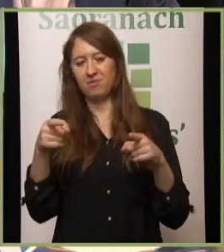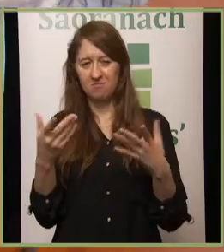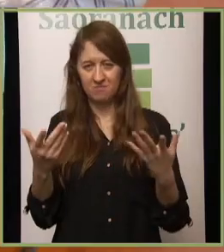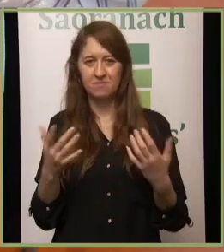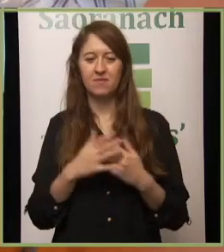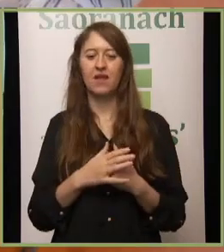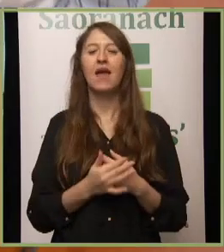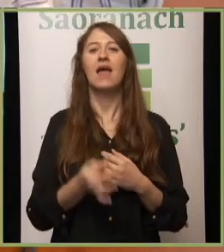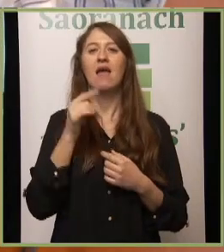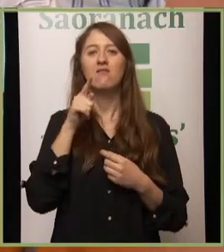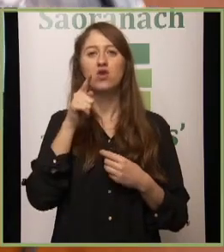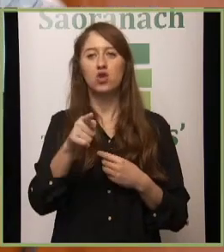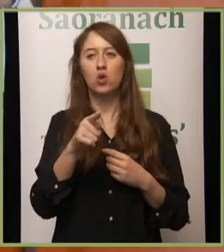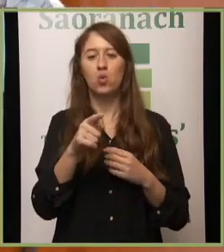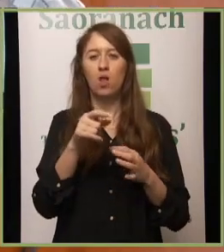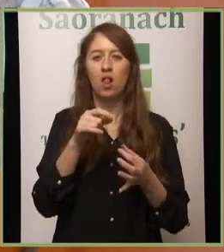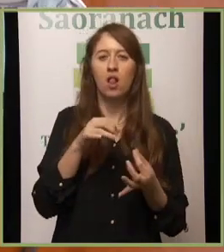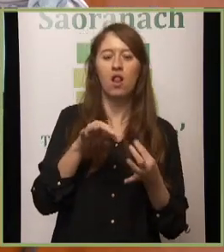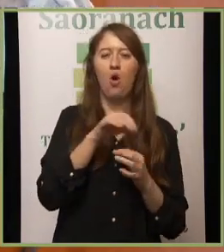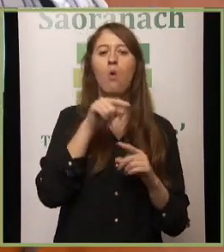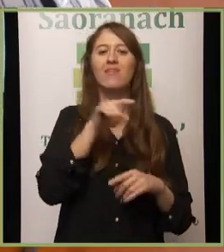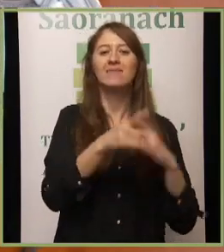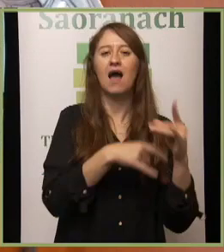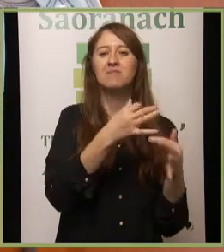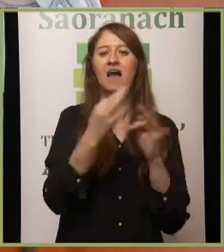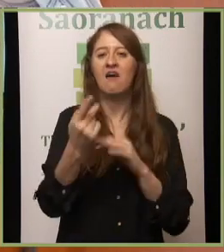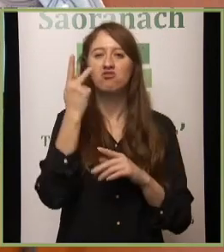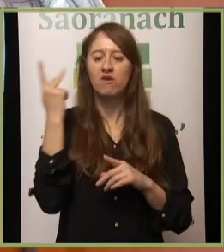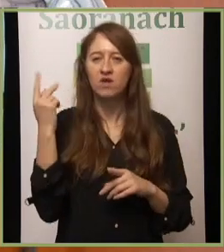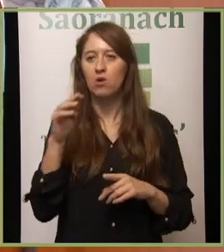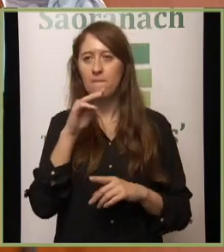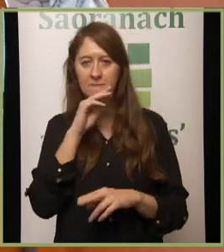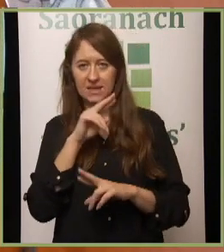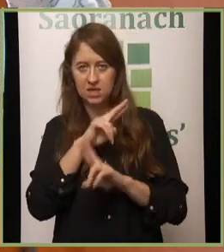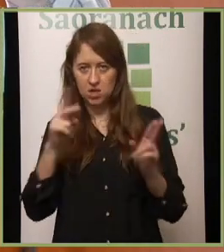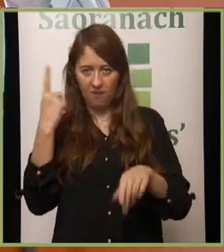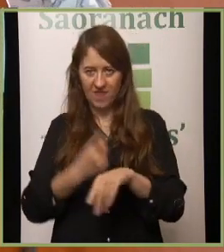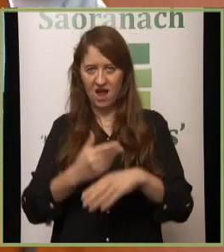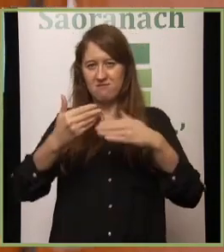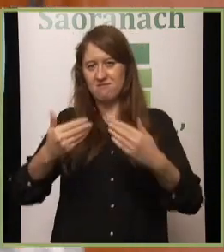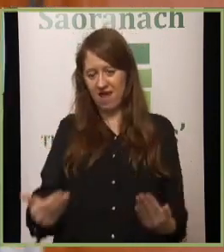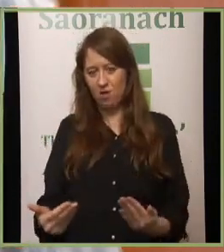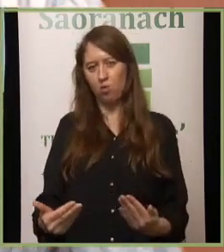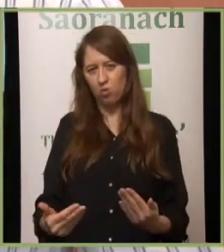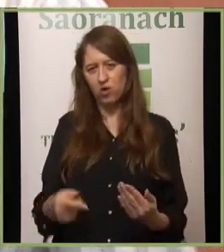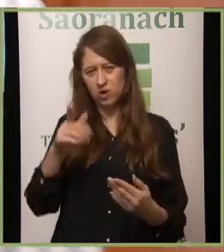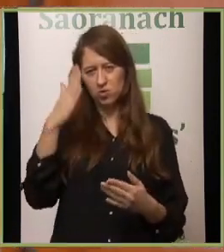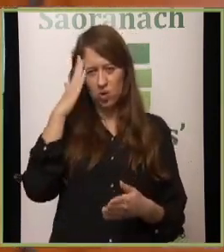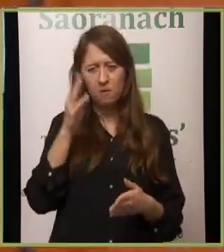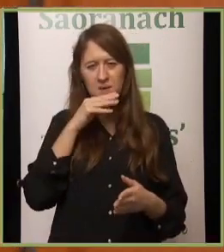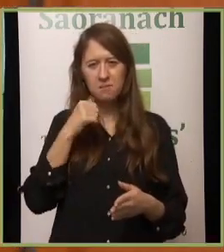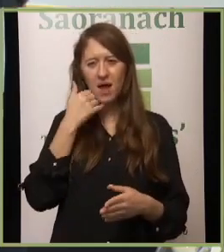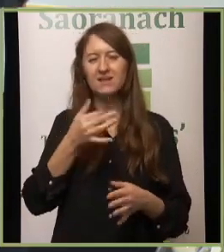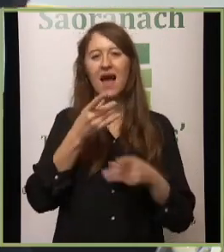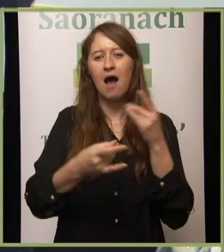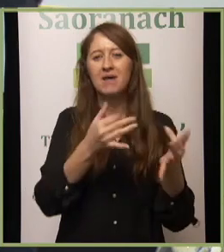happens after a review, that it implies that it doesn't exist now. I get you, but I